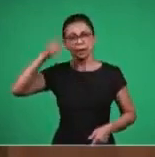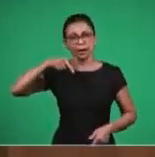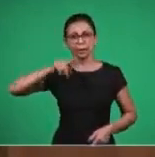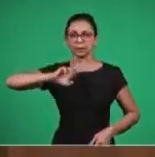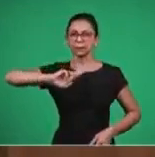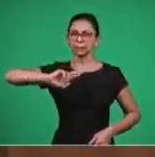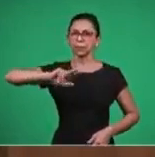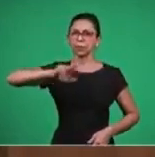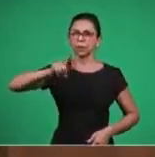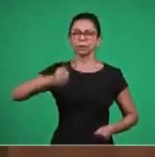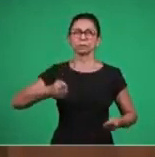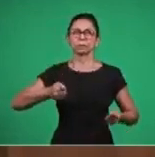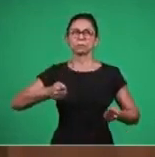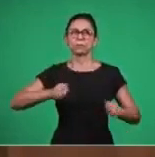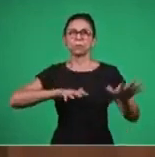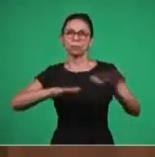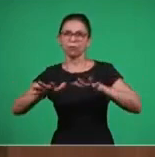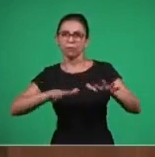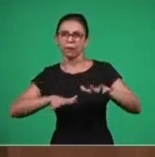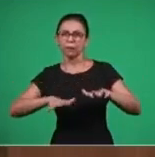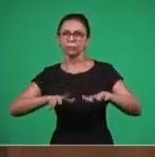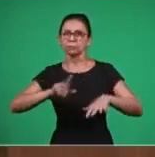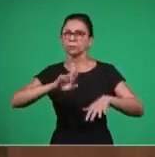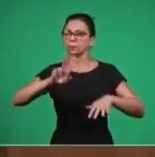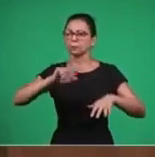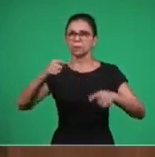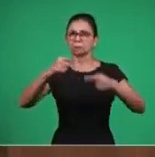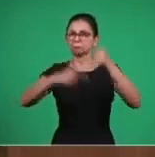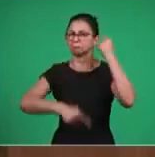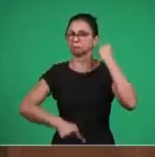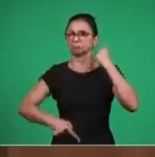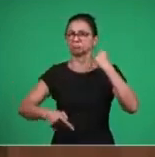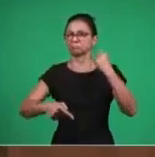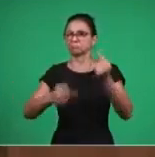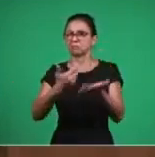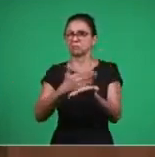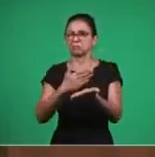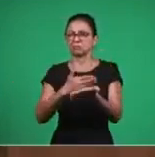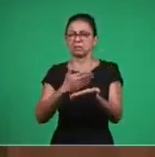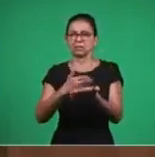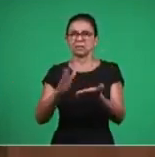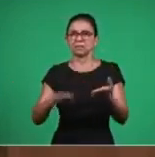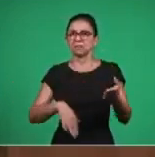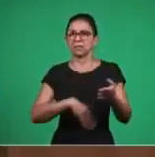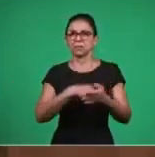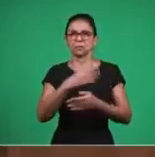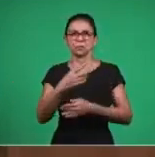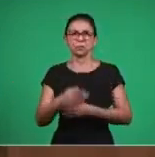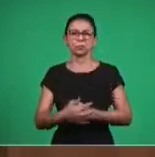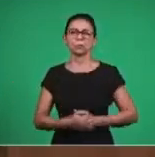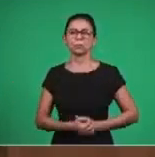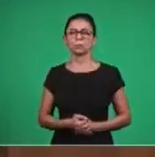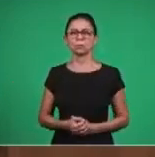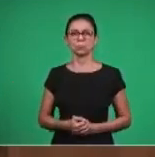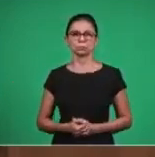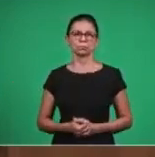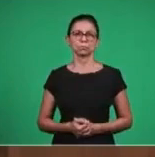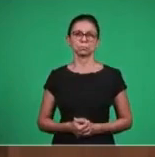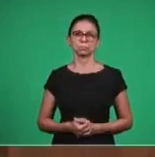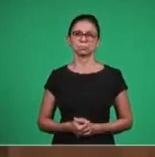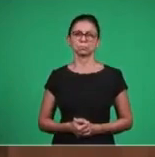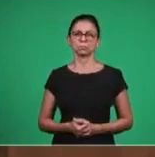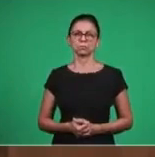not there. It is for the movement in the world, for religion. We have nothing to do with the brethren that are out